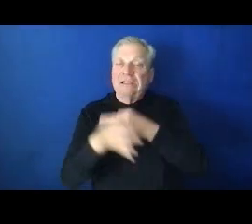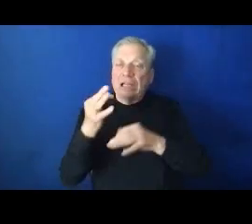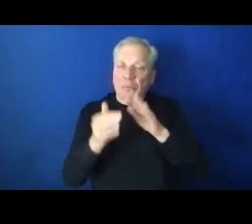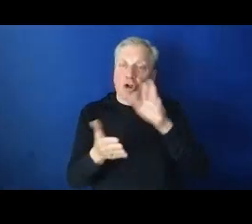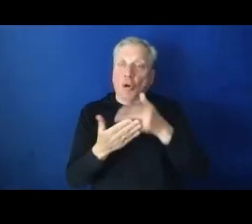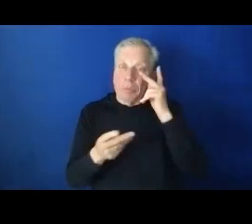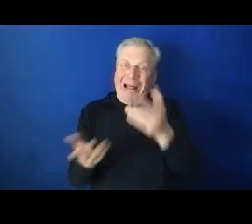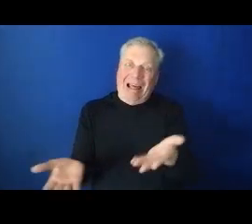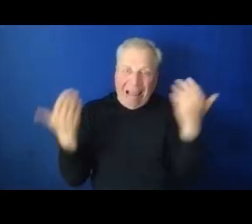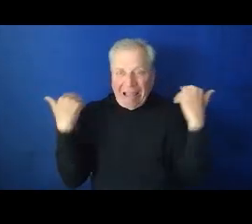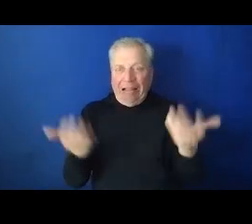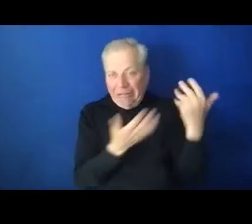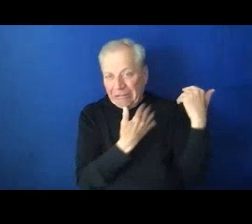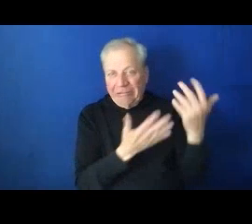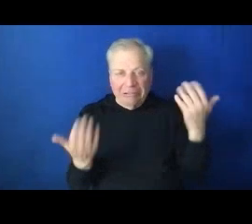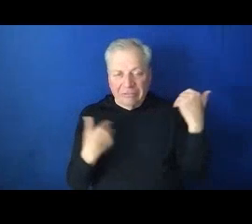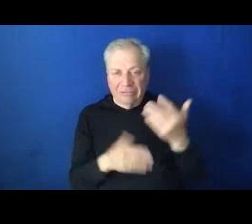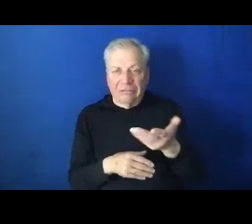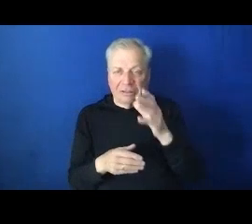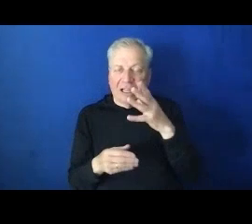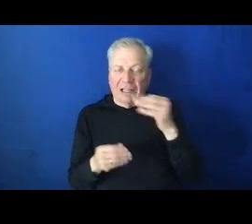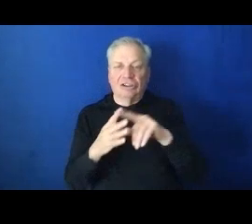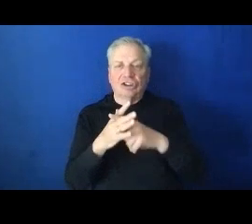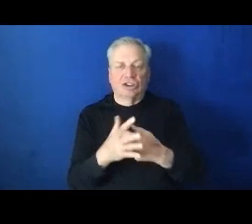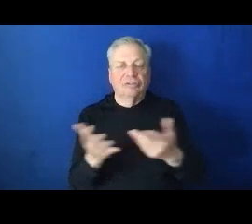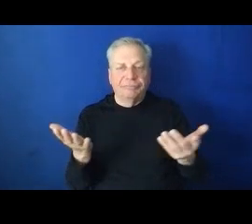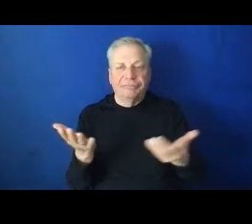way and start